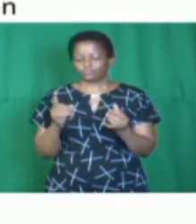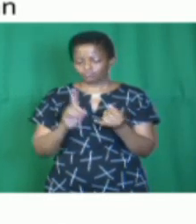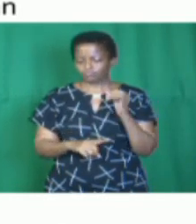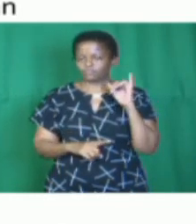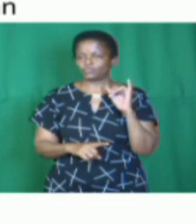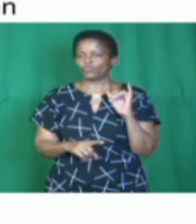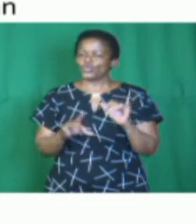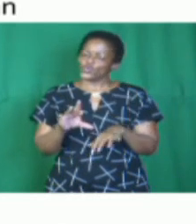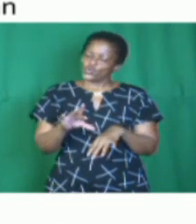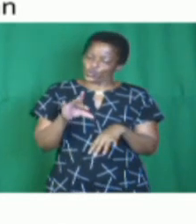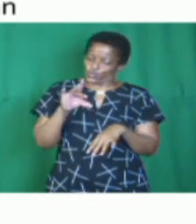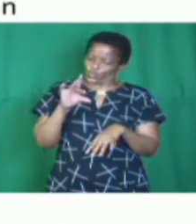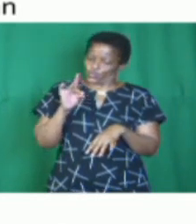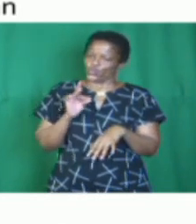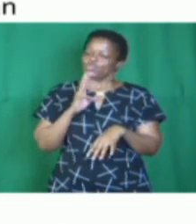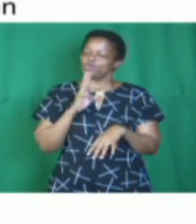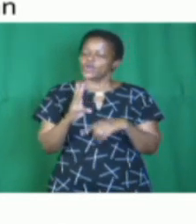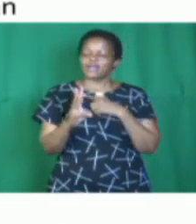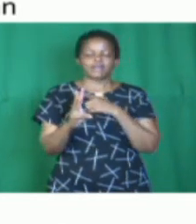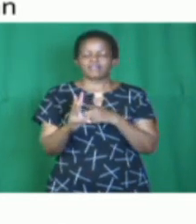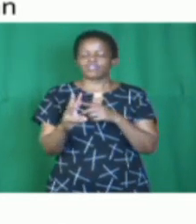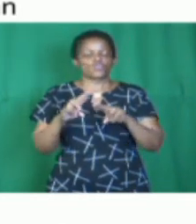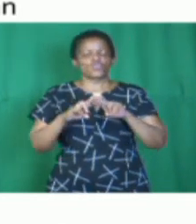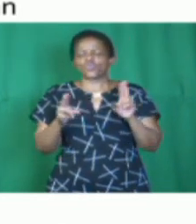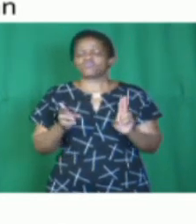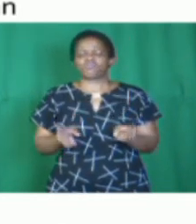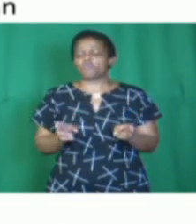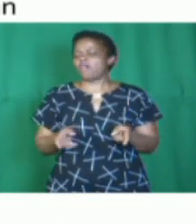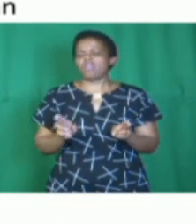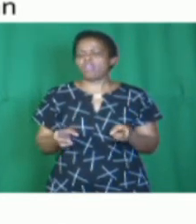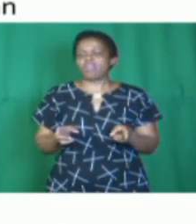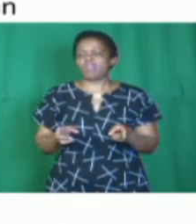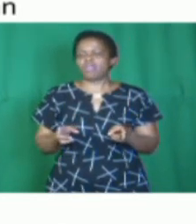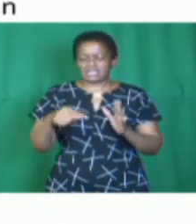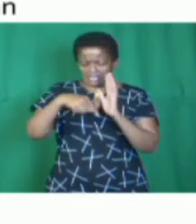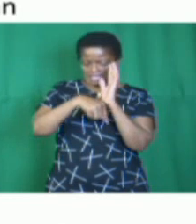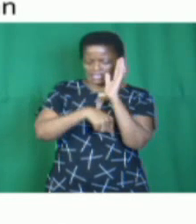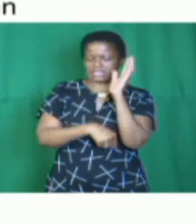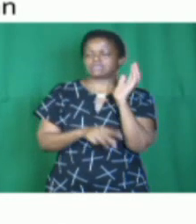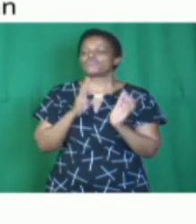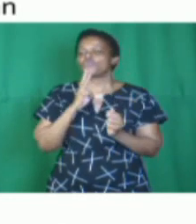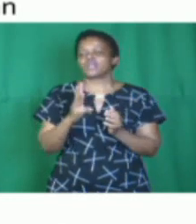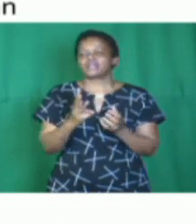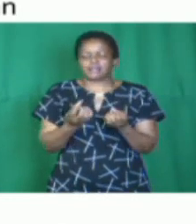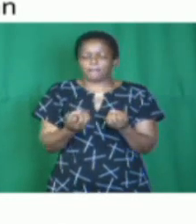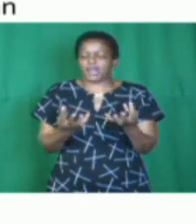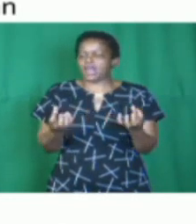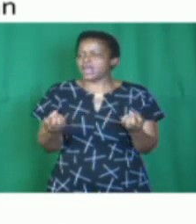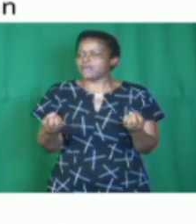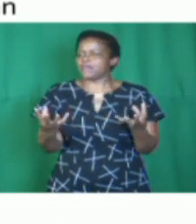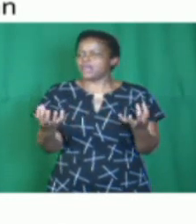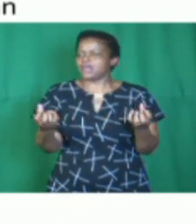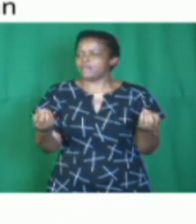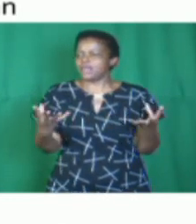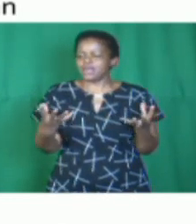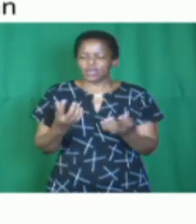Choose unusual vocabulary. Choose unusual vocabulary. Use as many of the 5